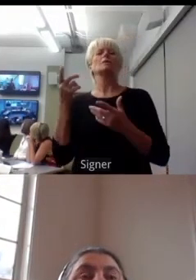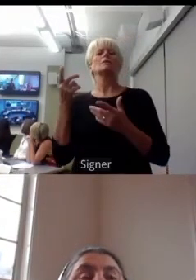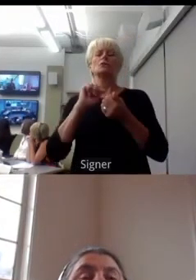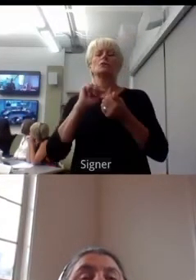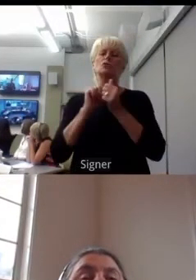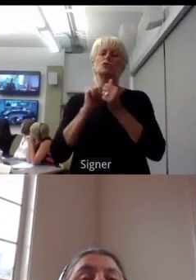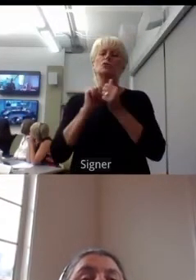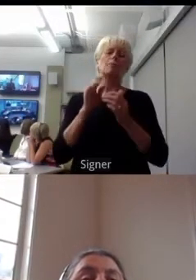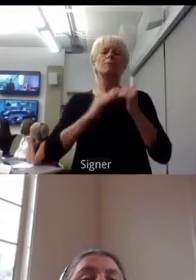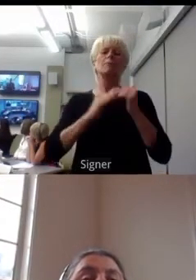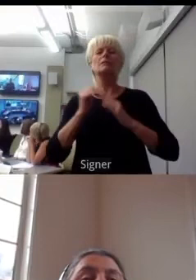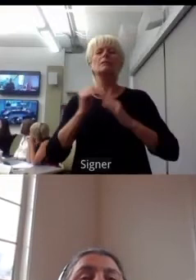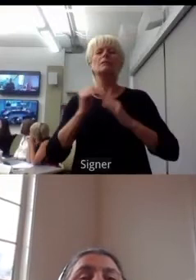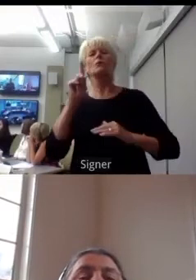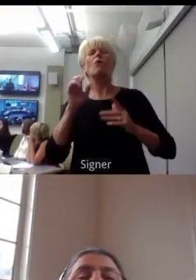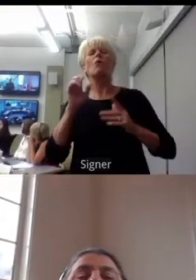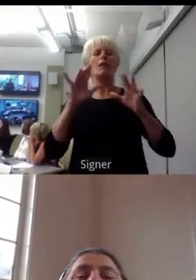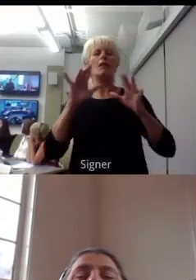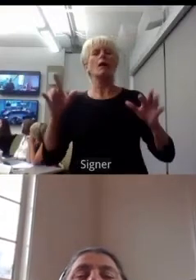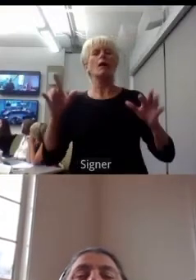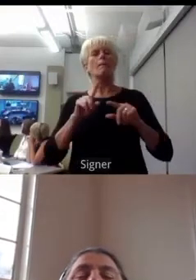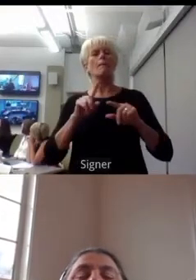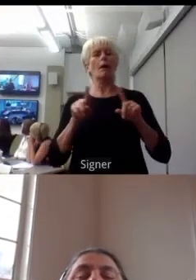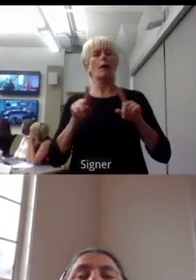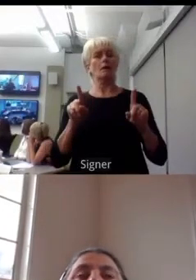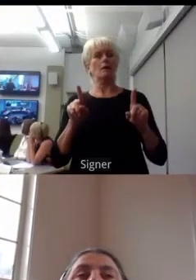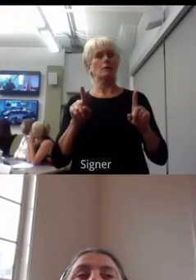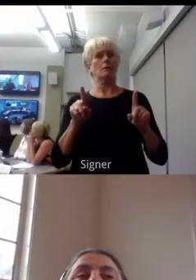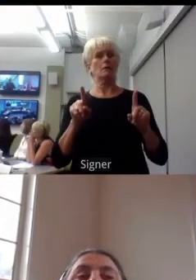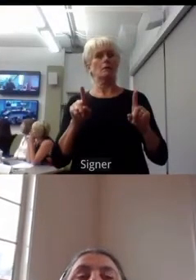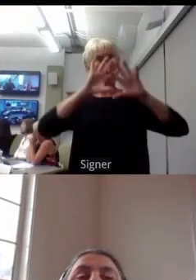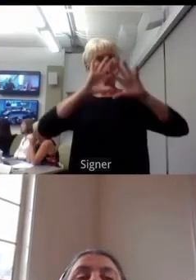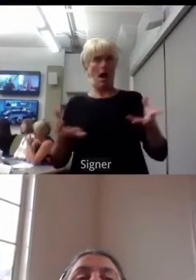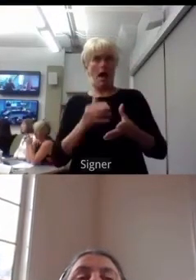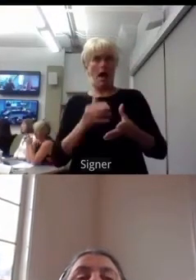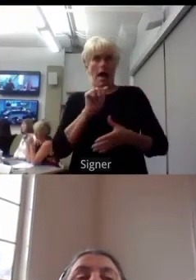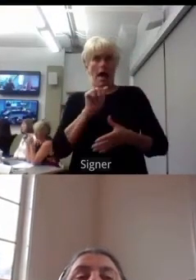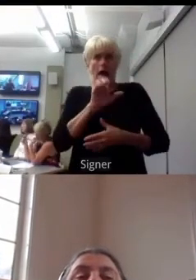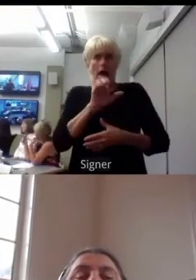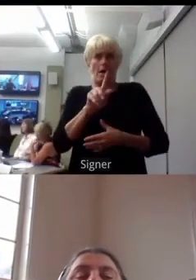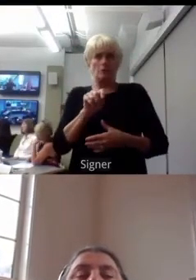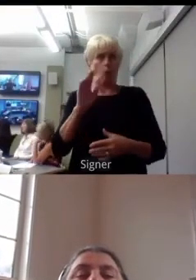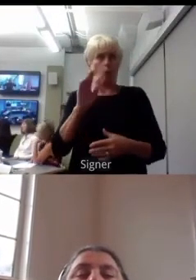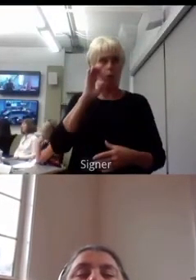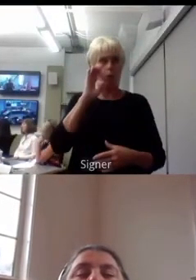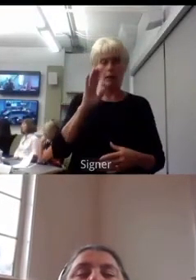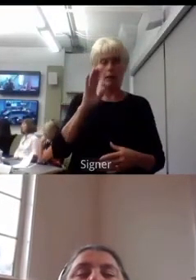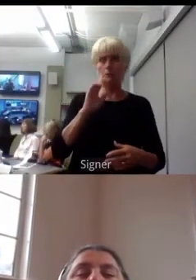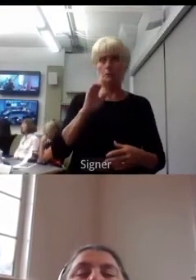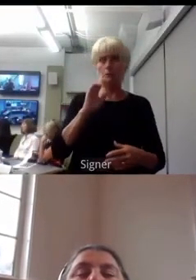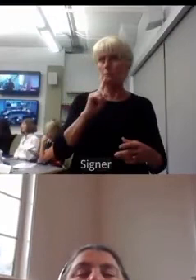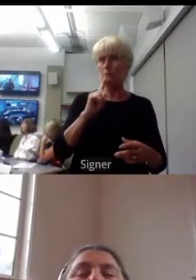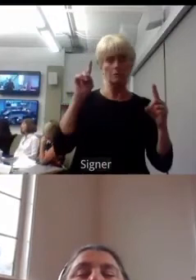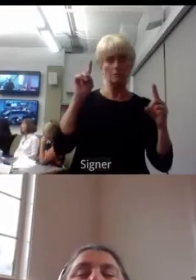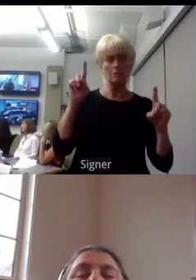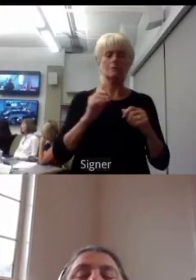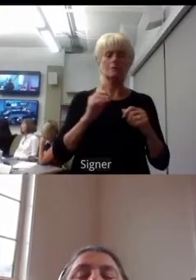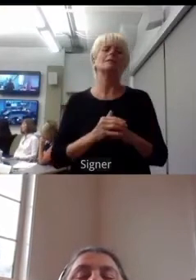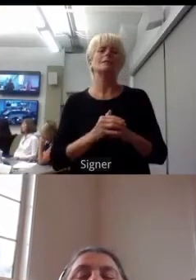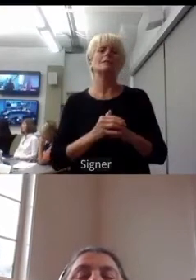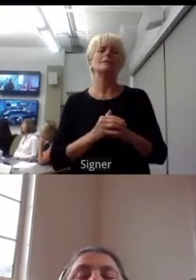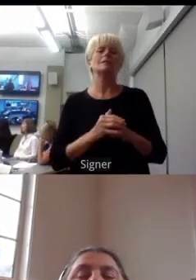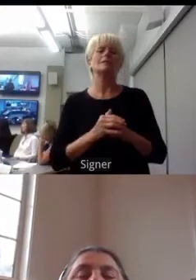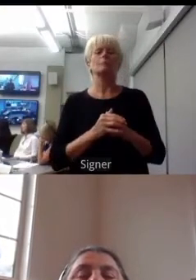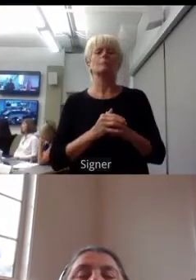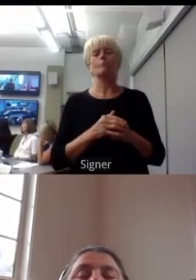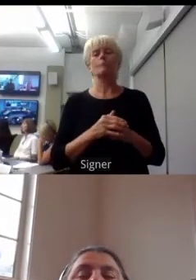project and people were concerned if it would make a difference. There was concern from my cabinet and caucus about the cost